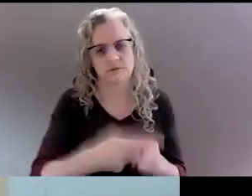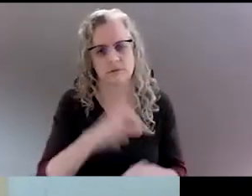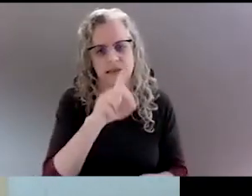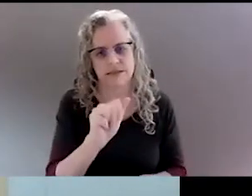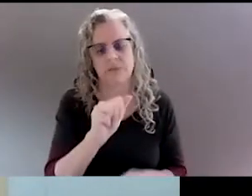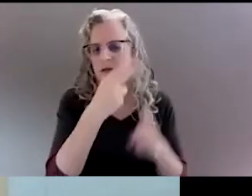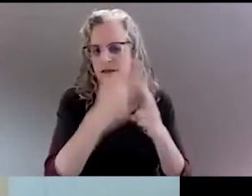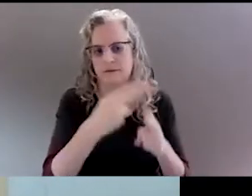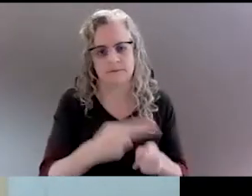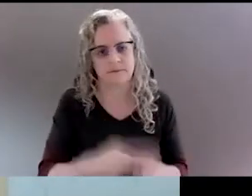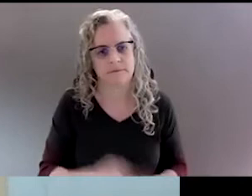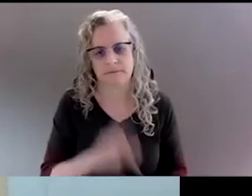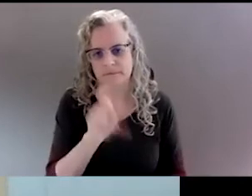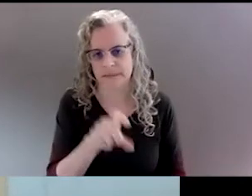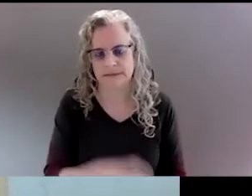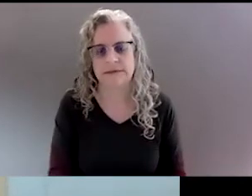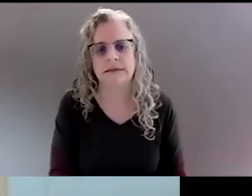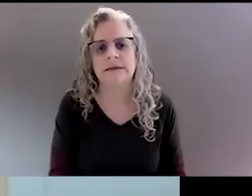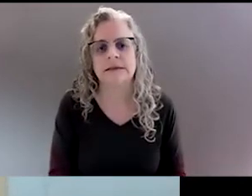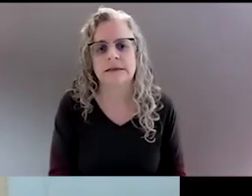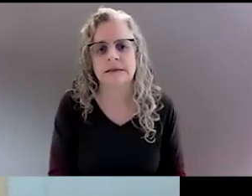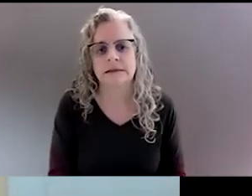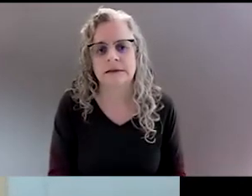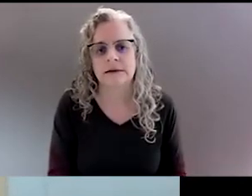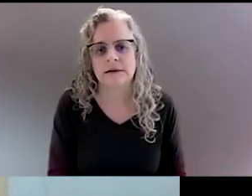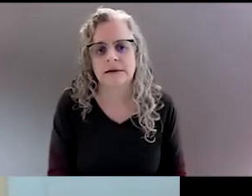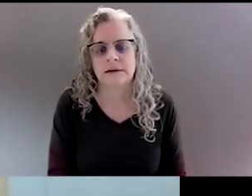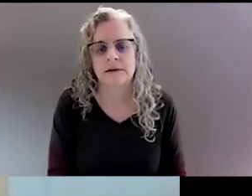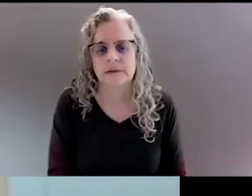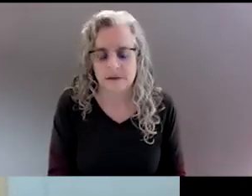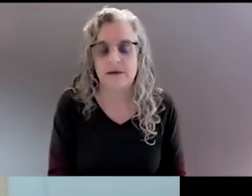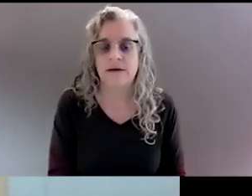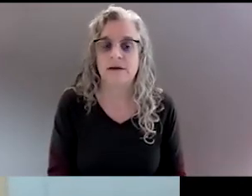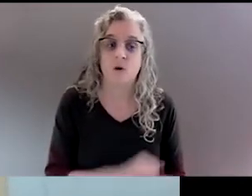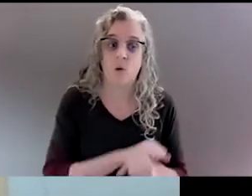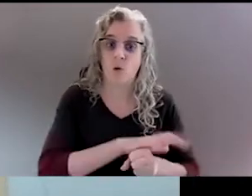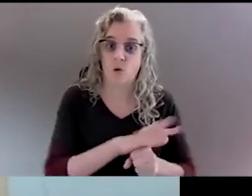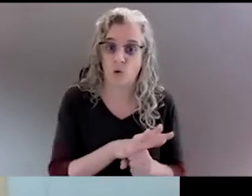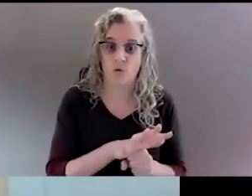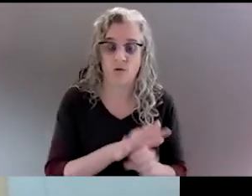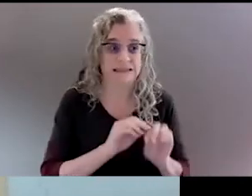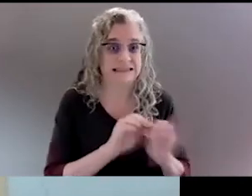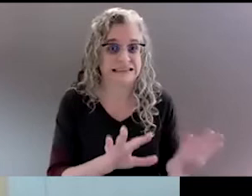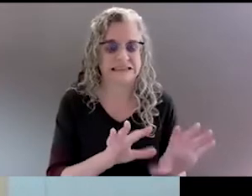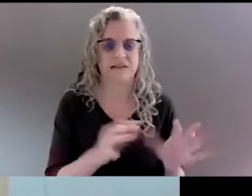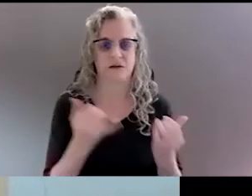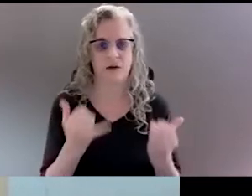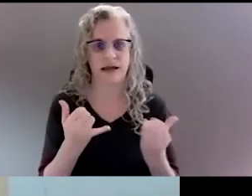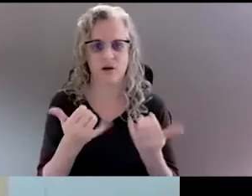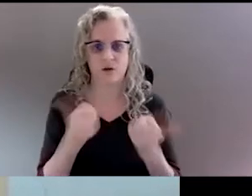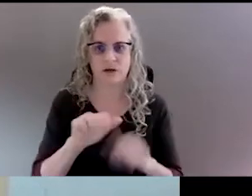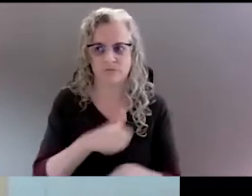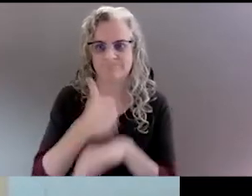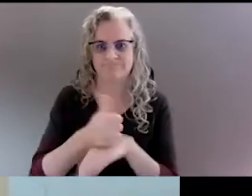emergency responses where there has been an emphasis to try to create websites with resources that are